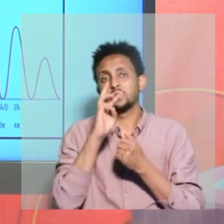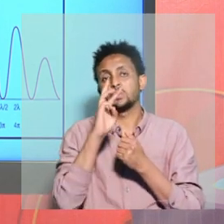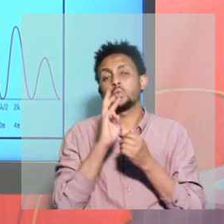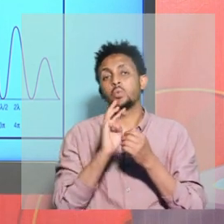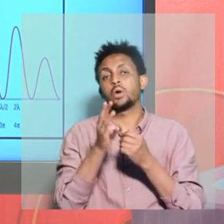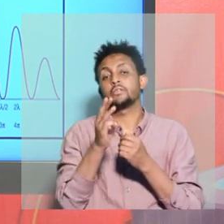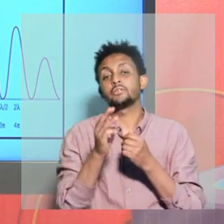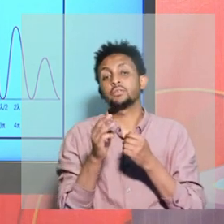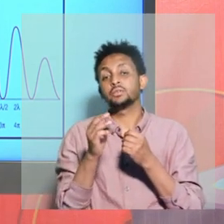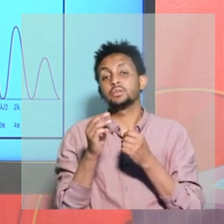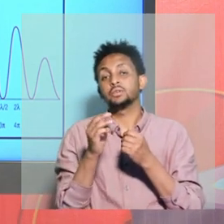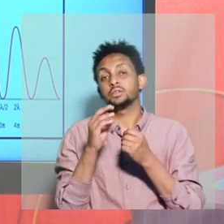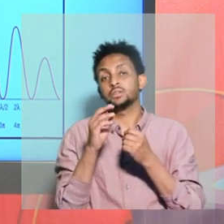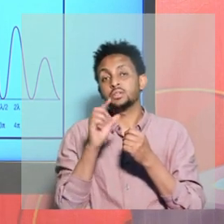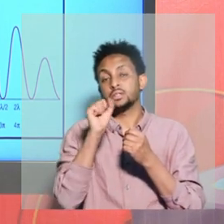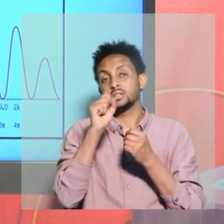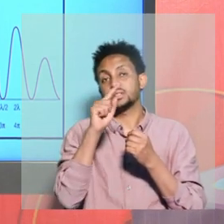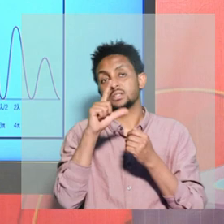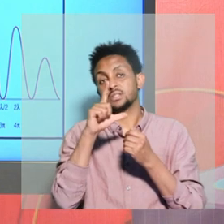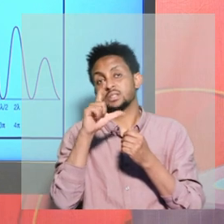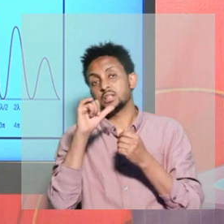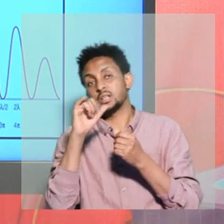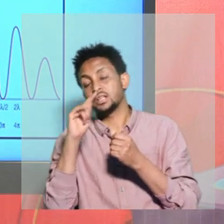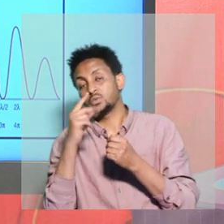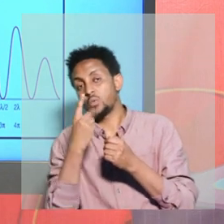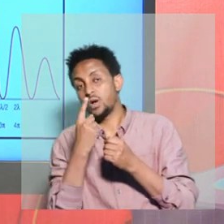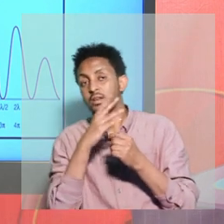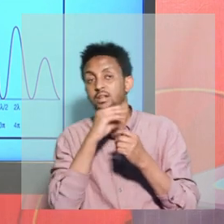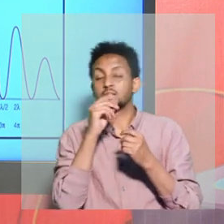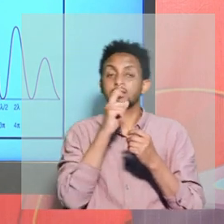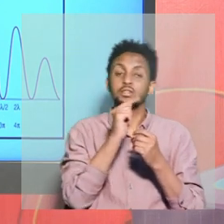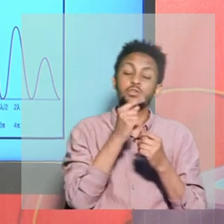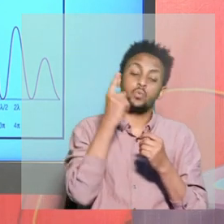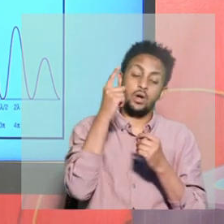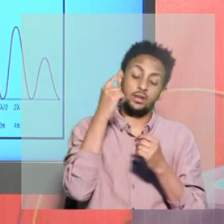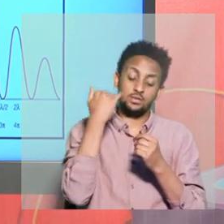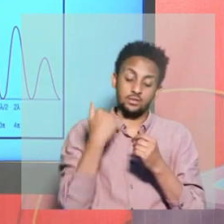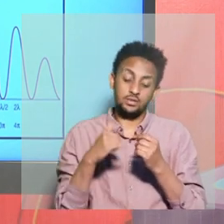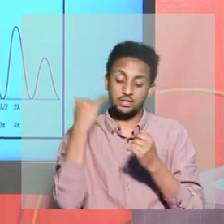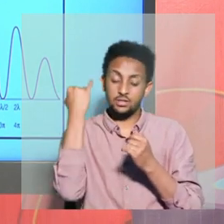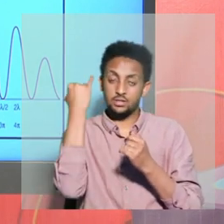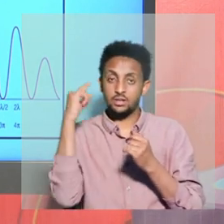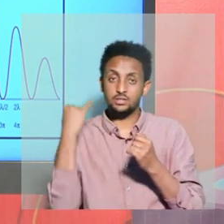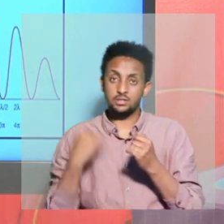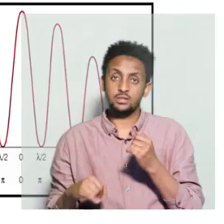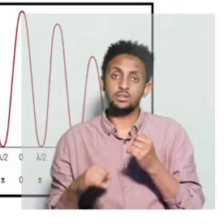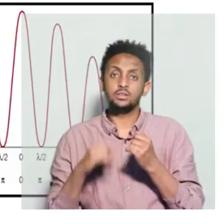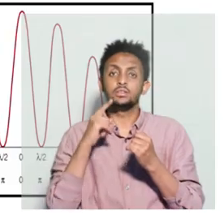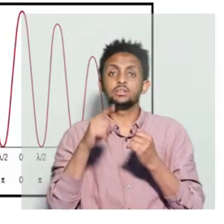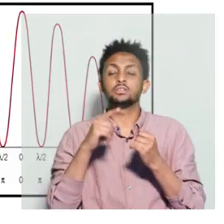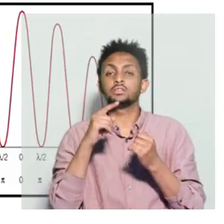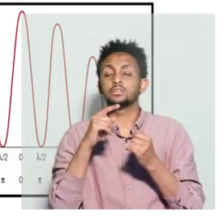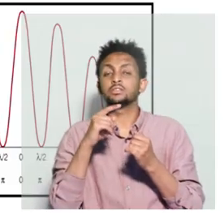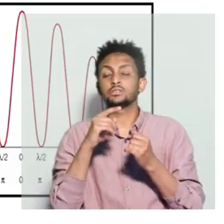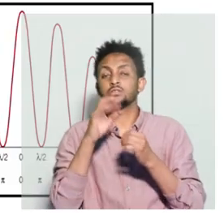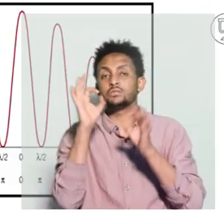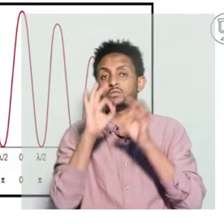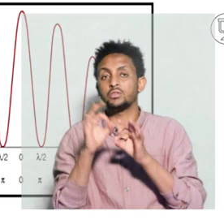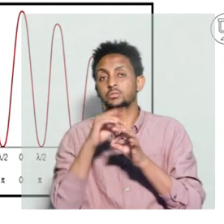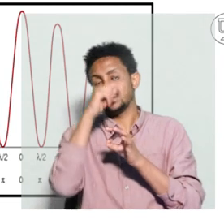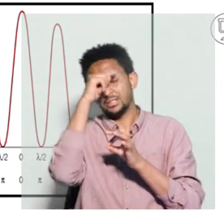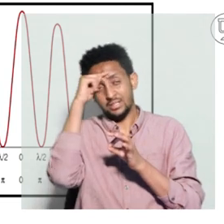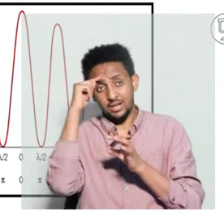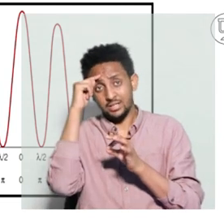is appearing from slit one and slit two are canceling one another. They might be antiphase so that they will form a